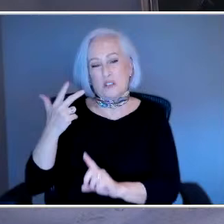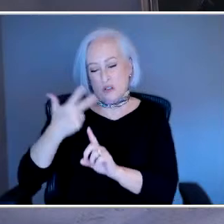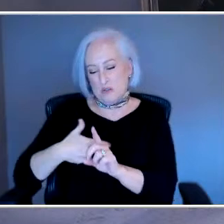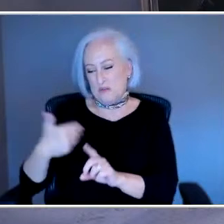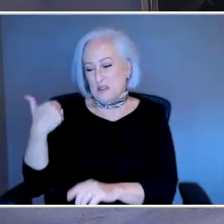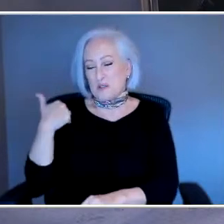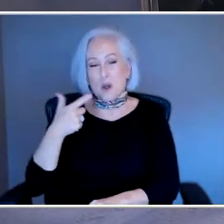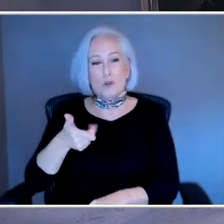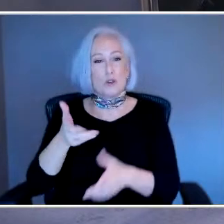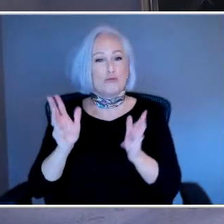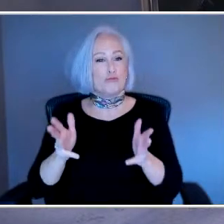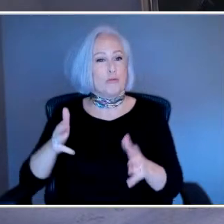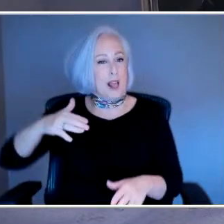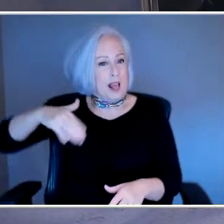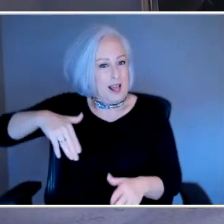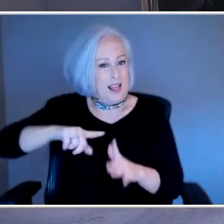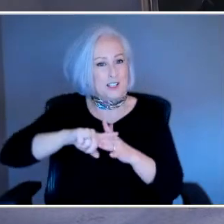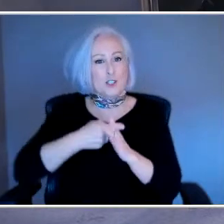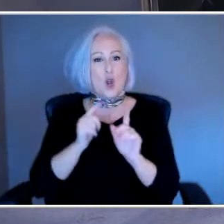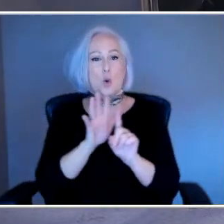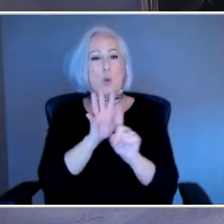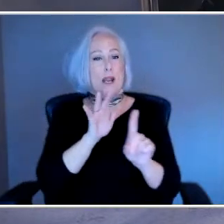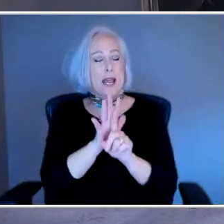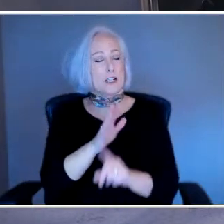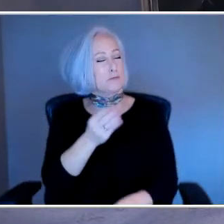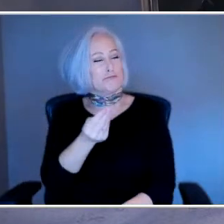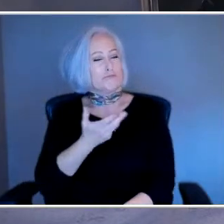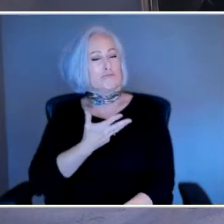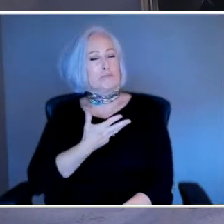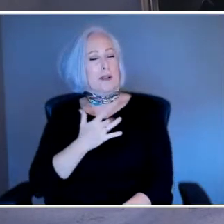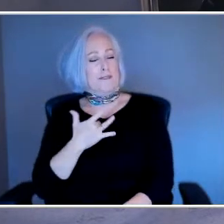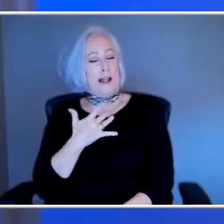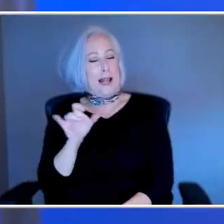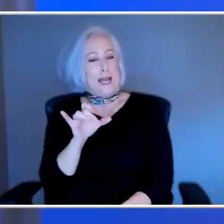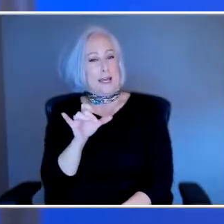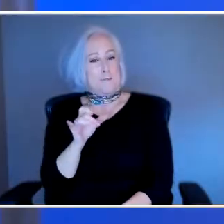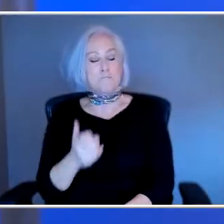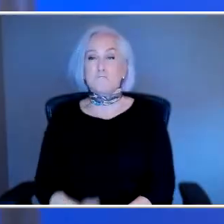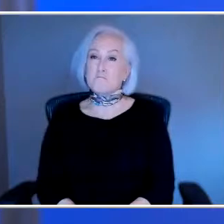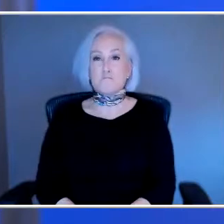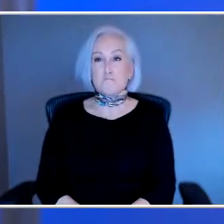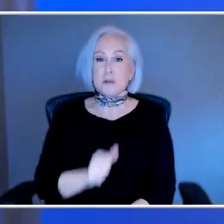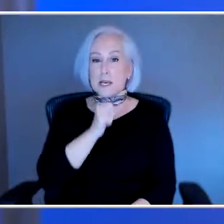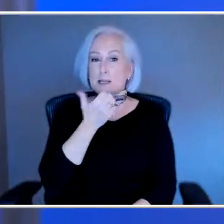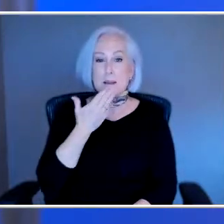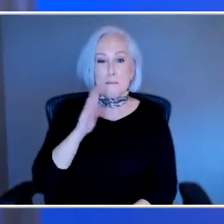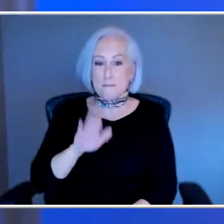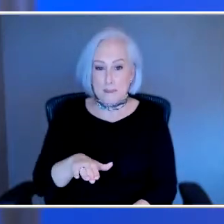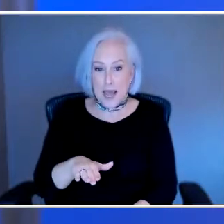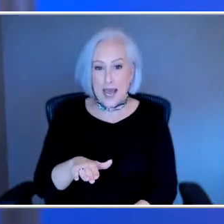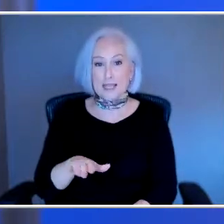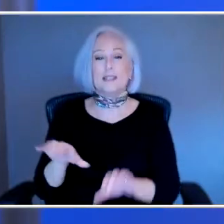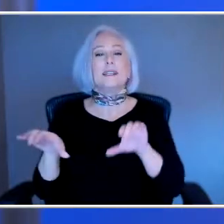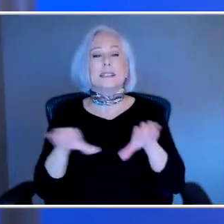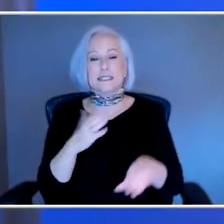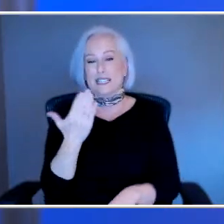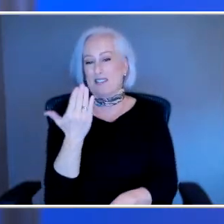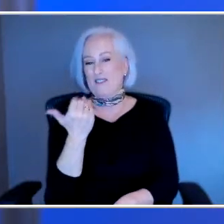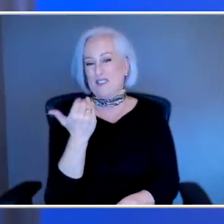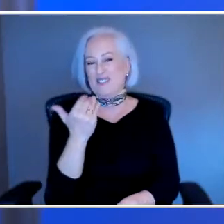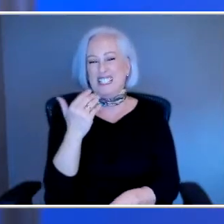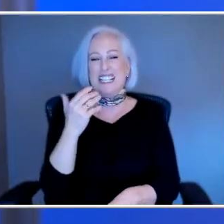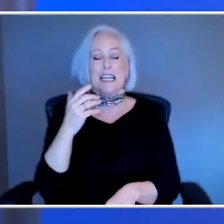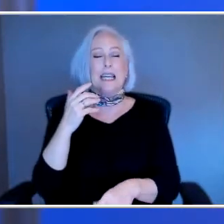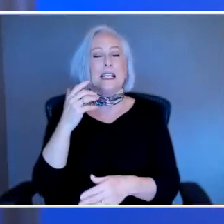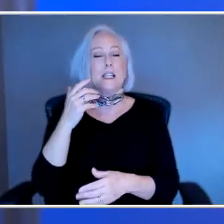yet started radiation. So what was radiation like? It was not too bad, actually. I did 15 different treatments, so I had to go every